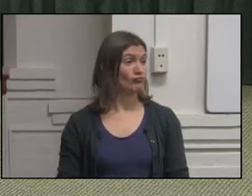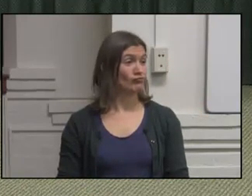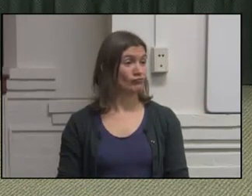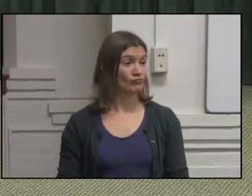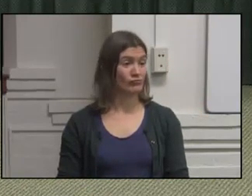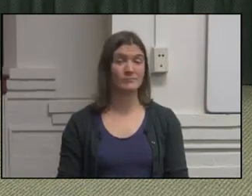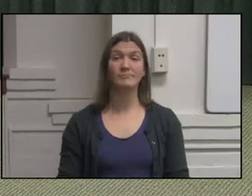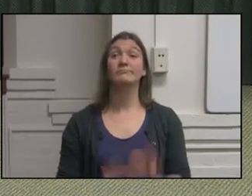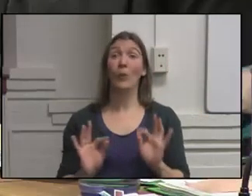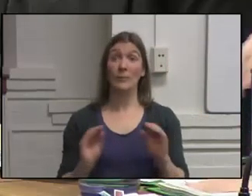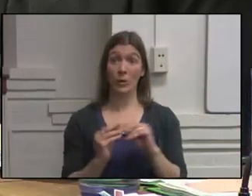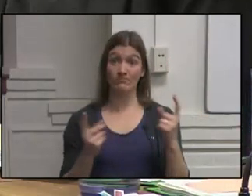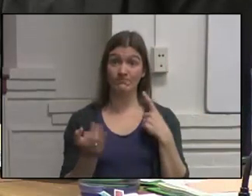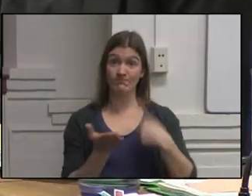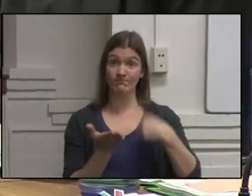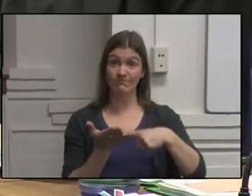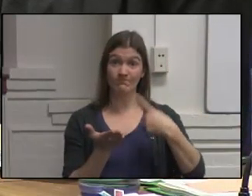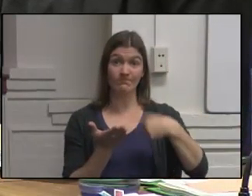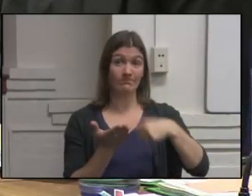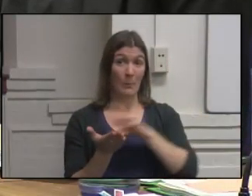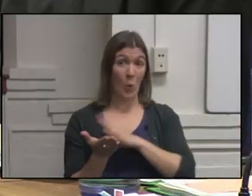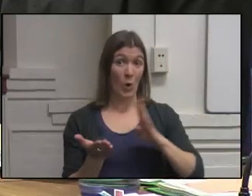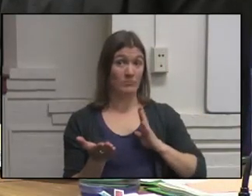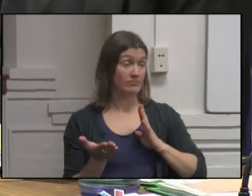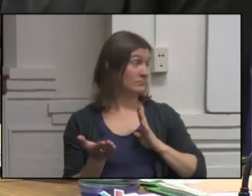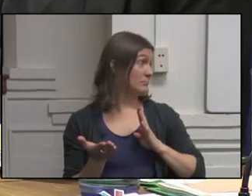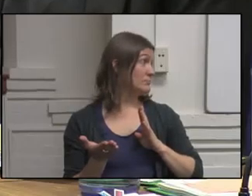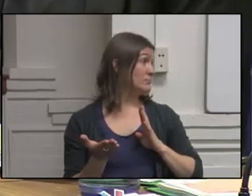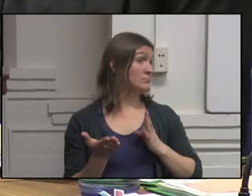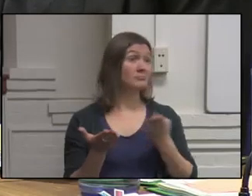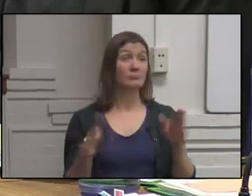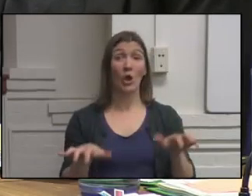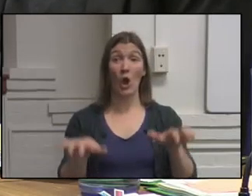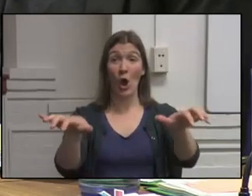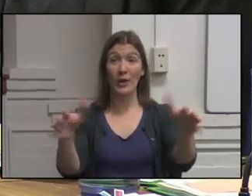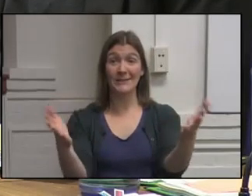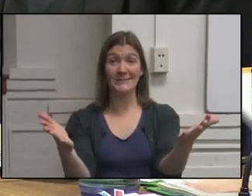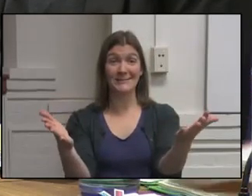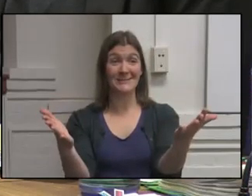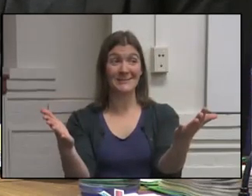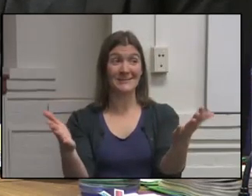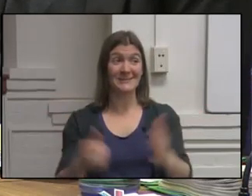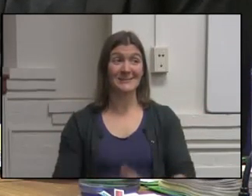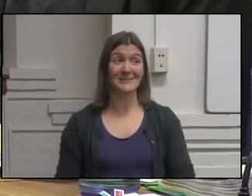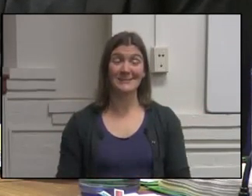Okay. Further questions or comments on the board? Questions or comments from the public?